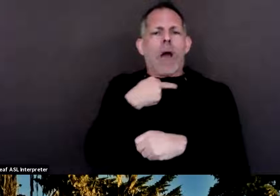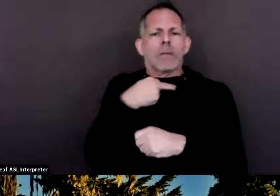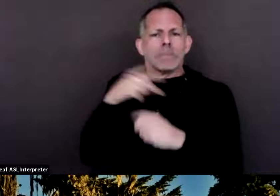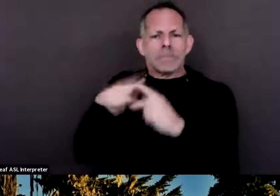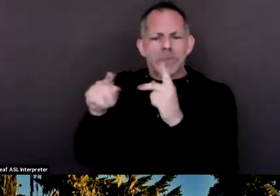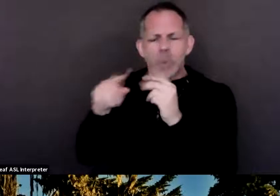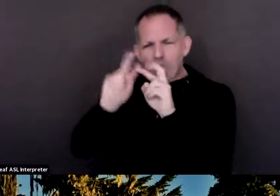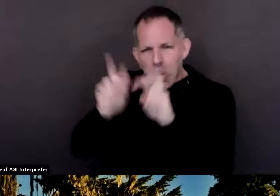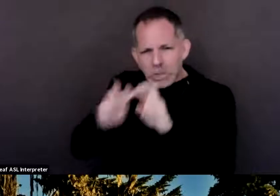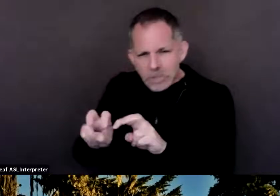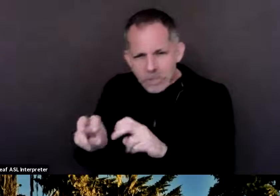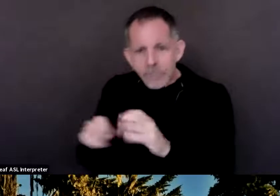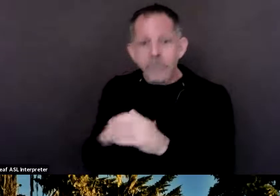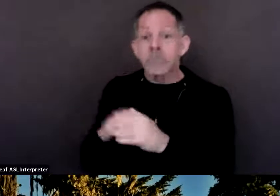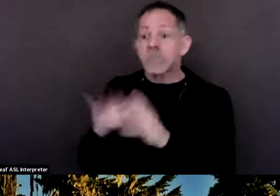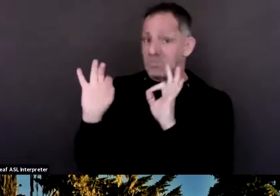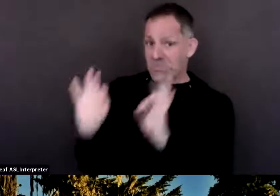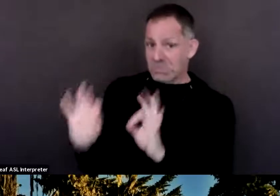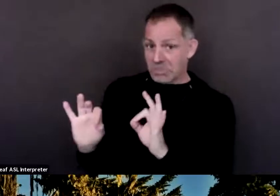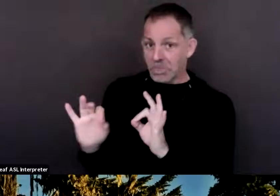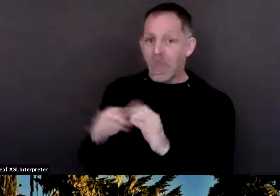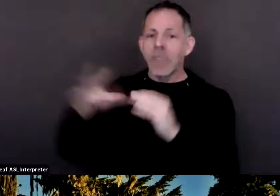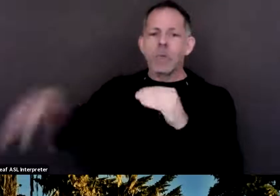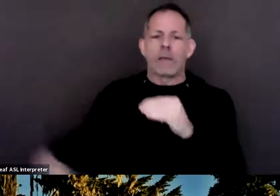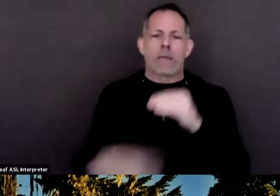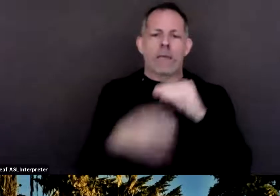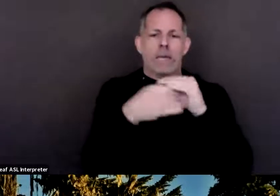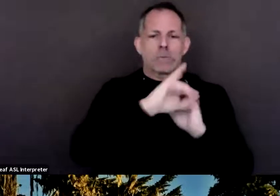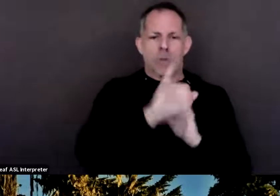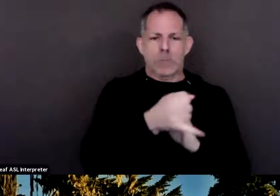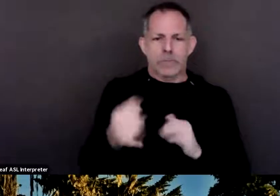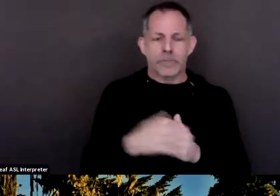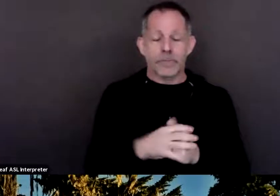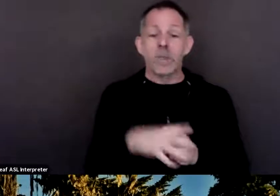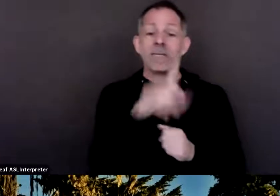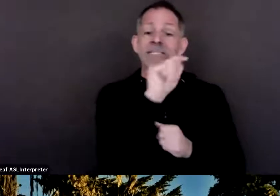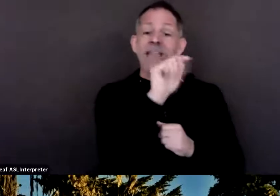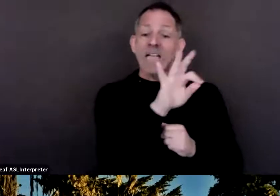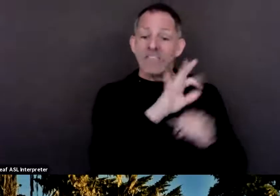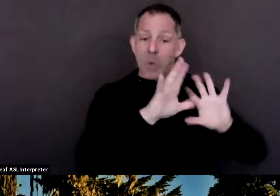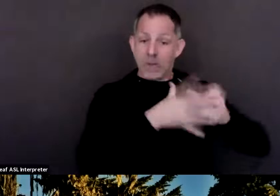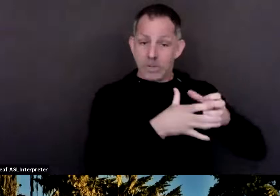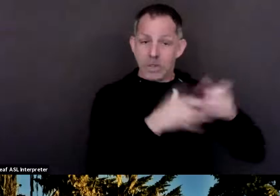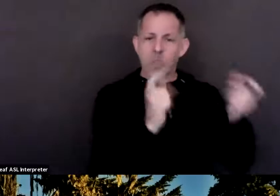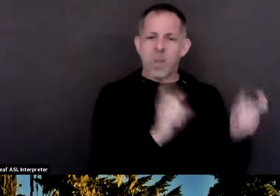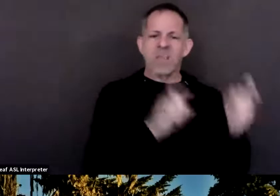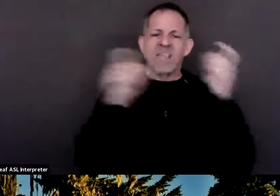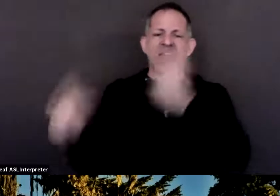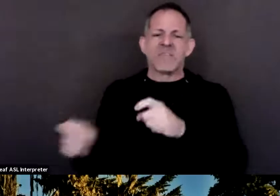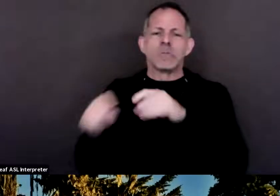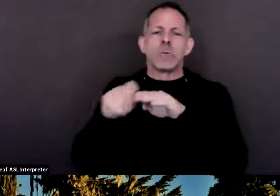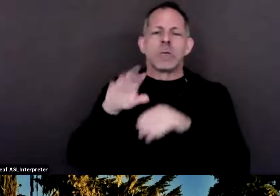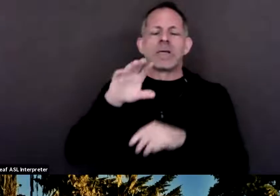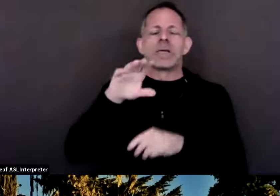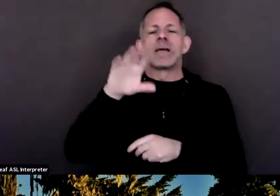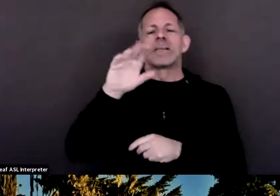County Vaccine Task Force, I'll turn it over to the county's Director of Emergency Management, Jason Bierman.